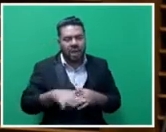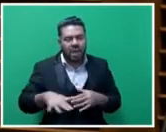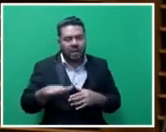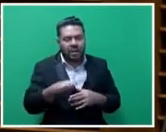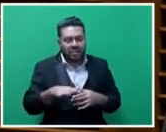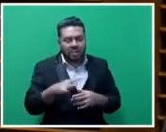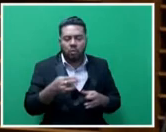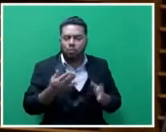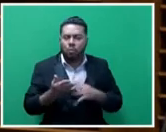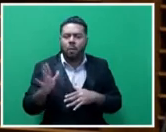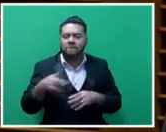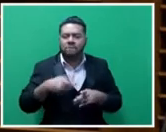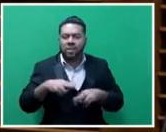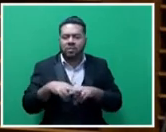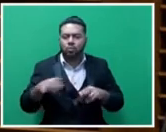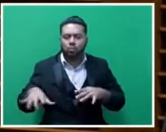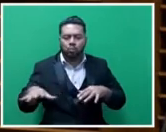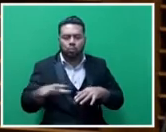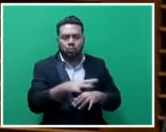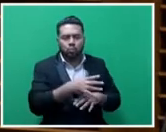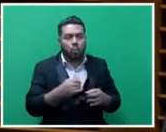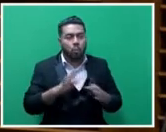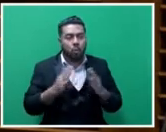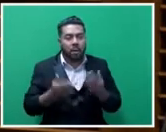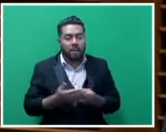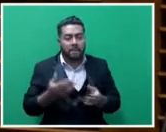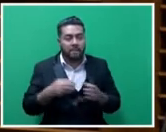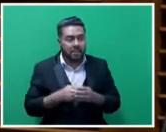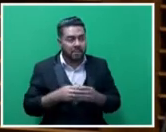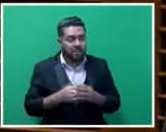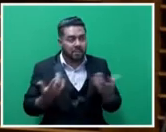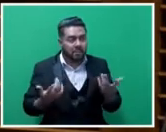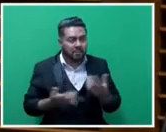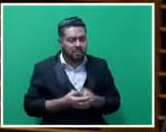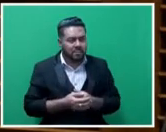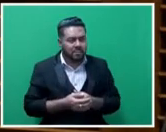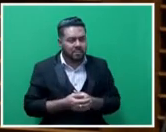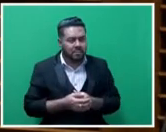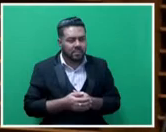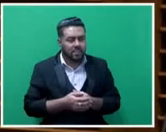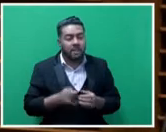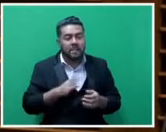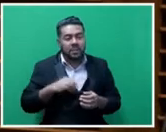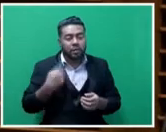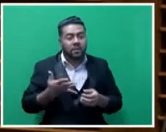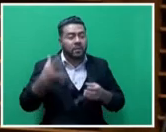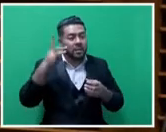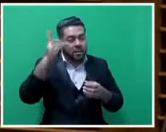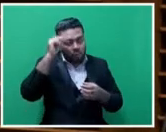throughout Fiji, sir. The Ministry and the World Bank Group work with the relevant agencies, such as the Ministry of Itoke